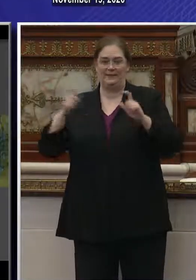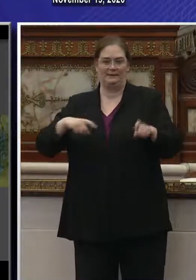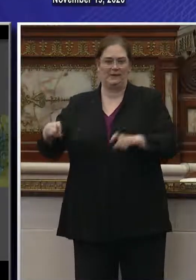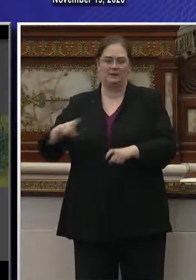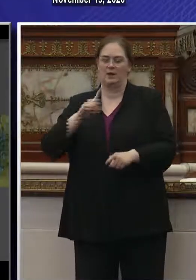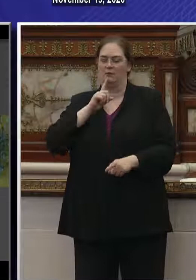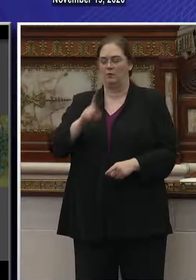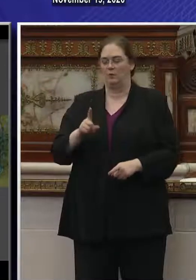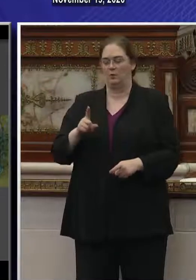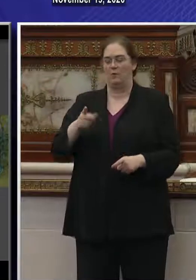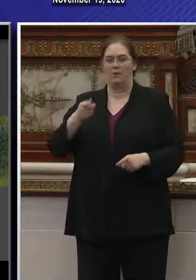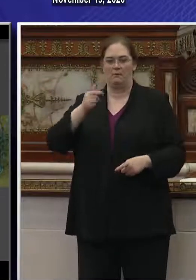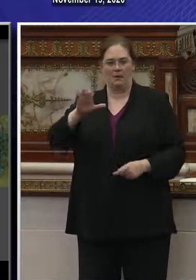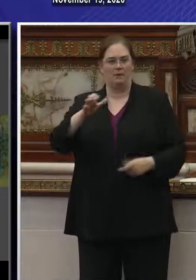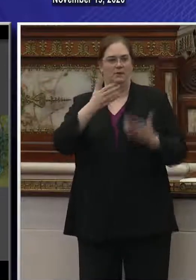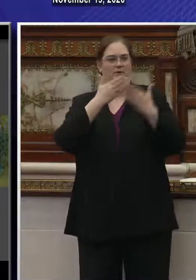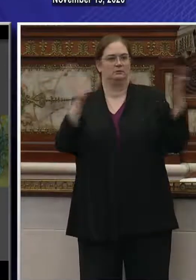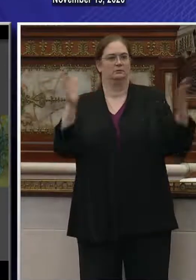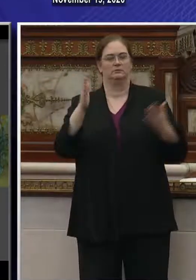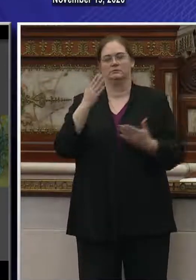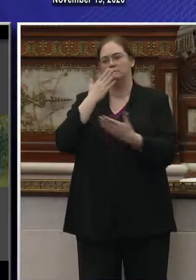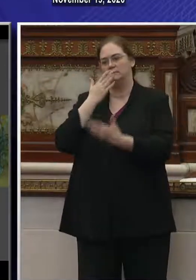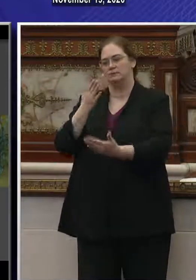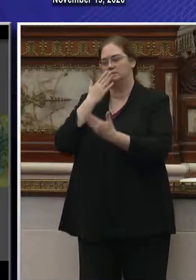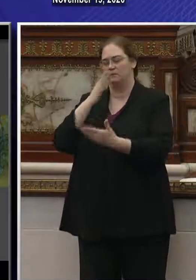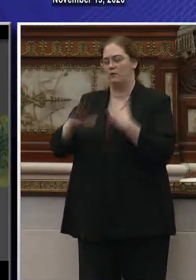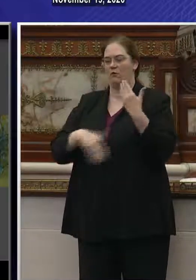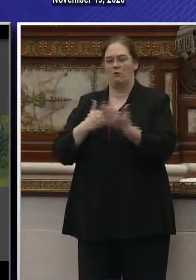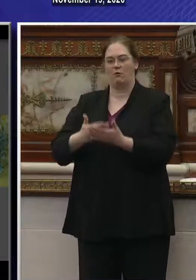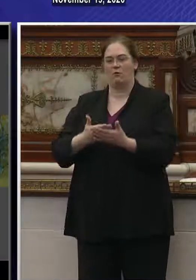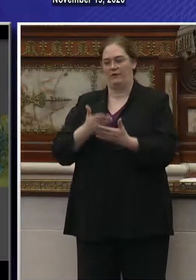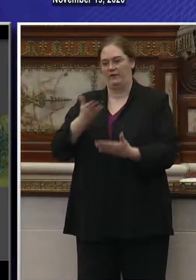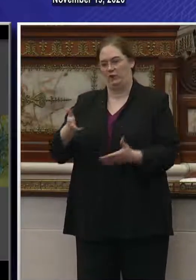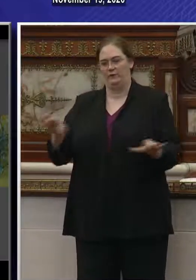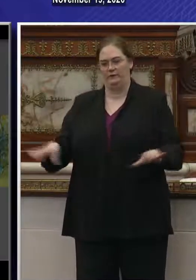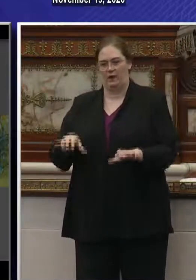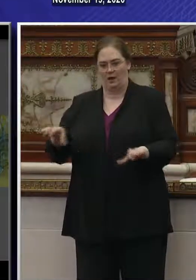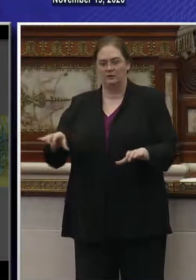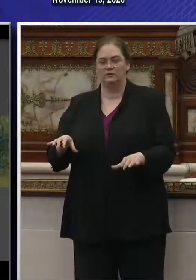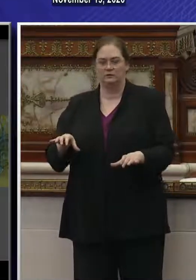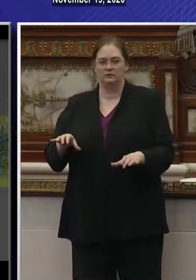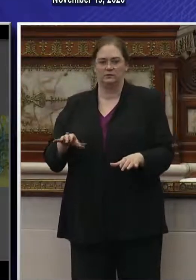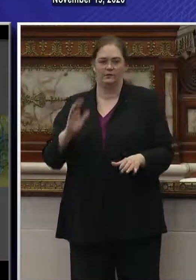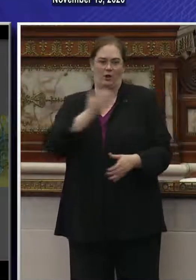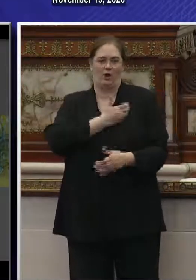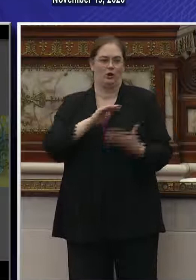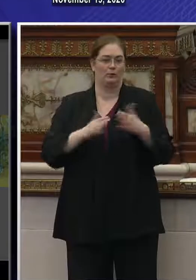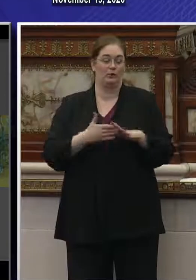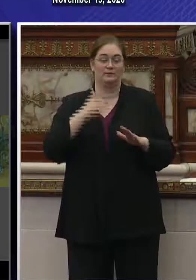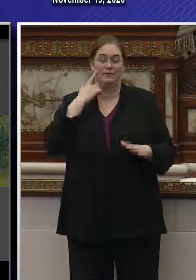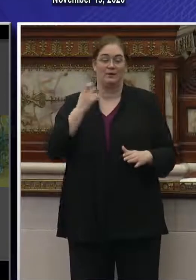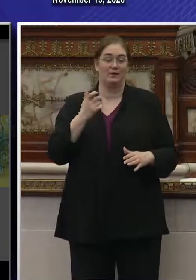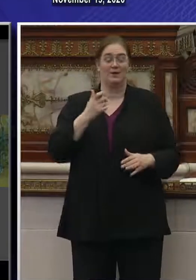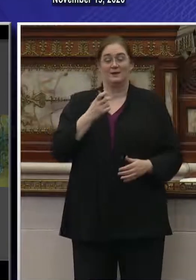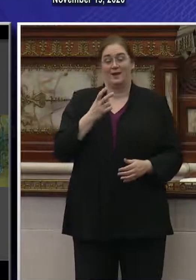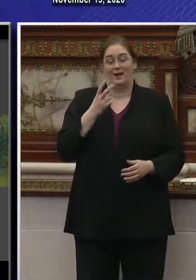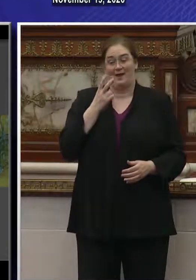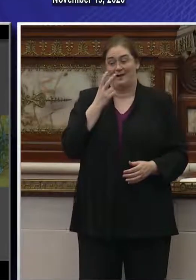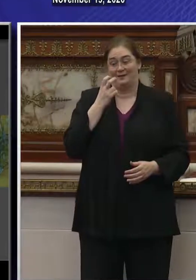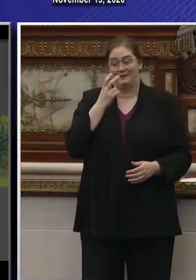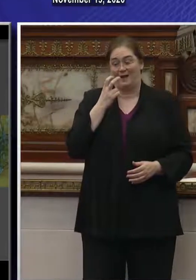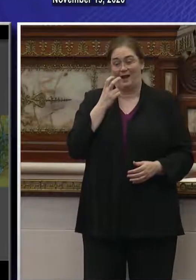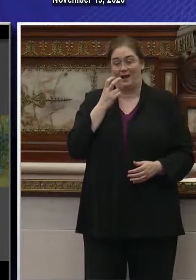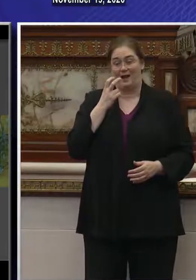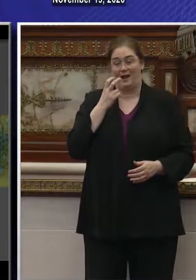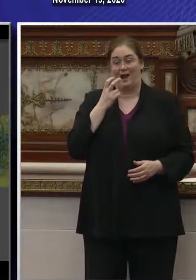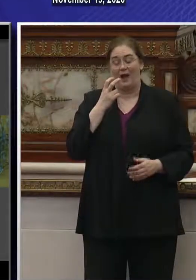just really wanted to publicly say thank you so much for all that you've done for our communities, because undoubtedly the testing